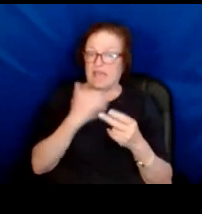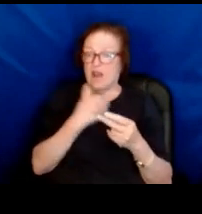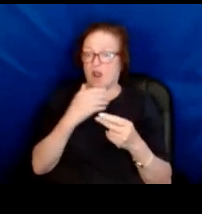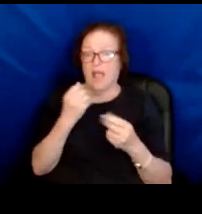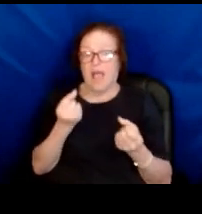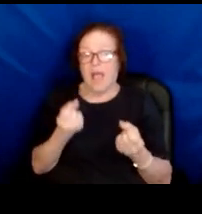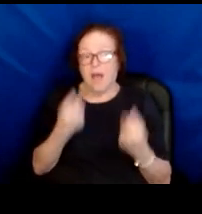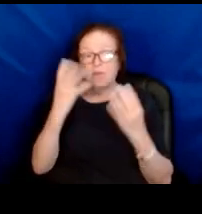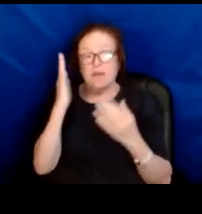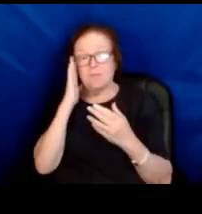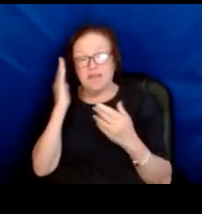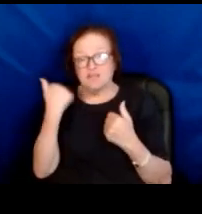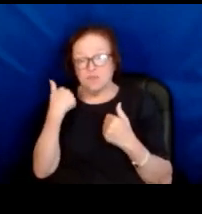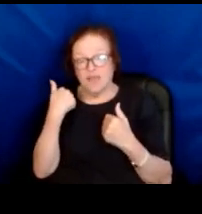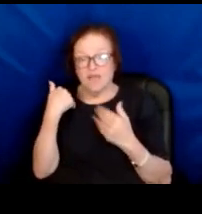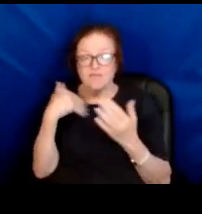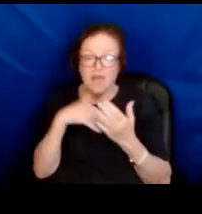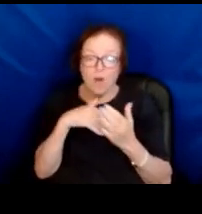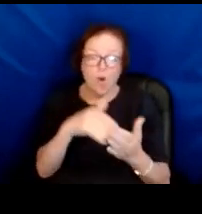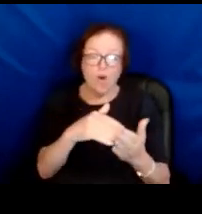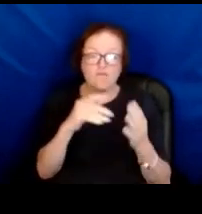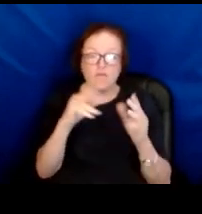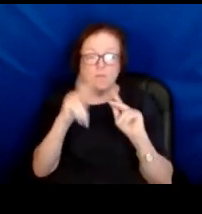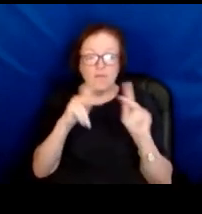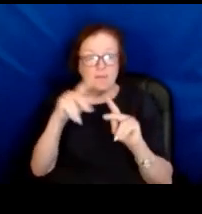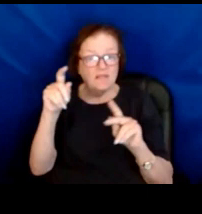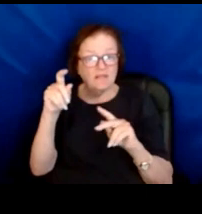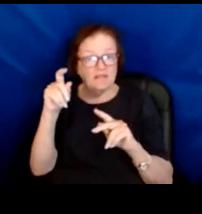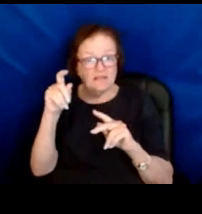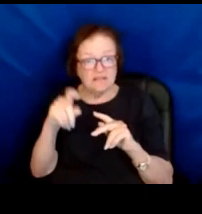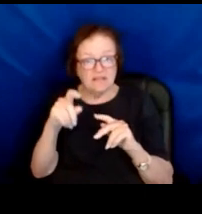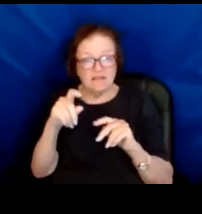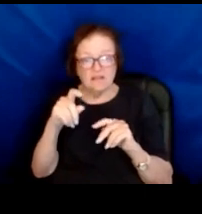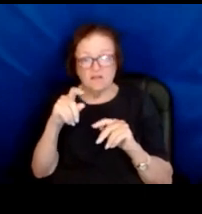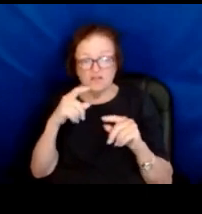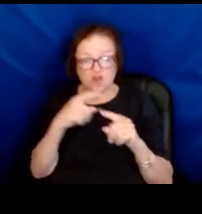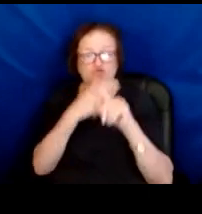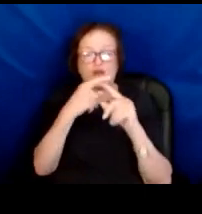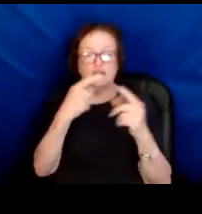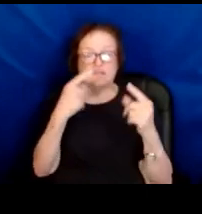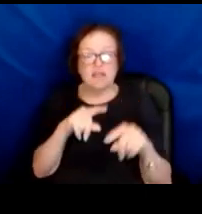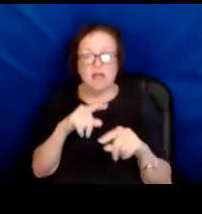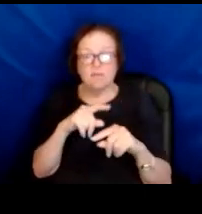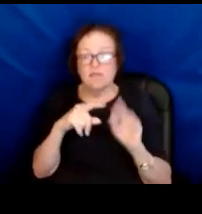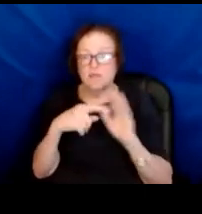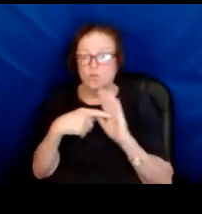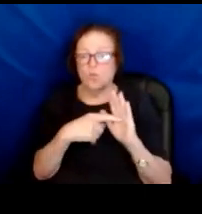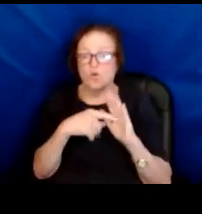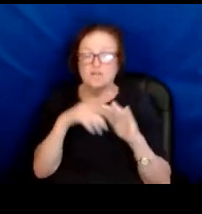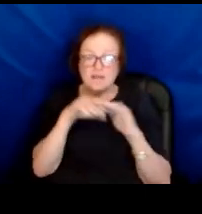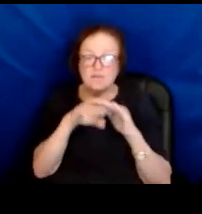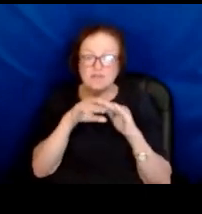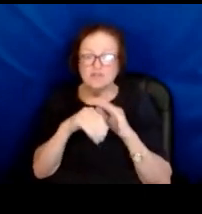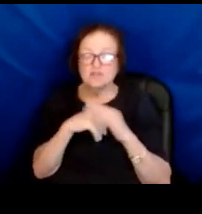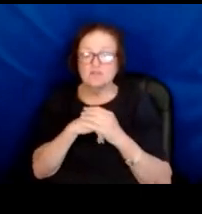do we have? How often do people need, does a crisis happen that warrants admission to those beds?